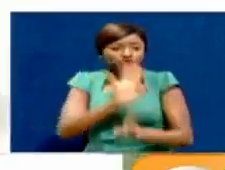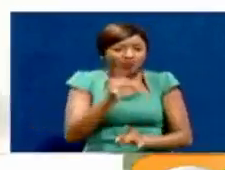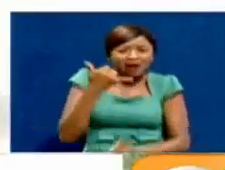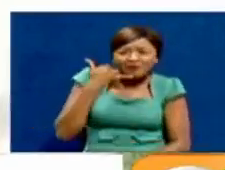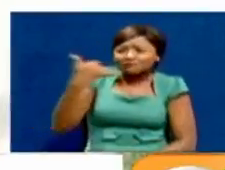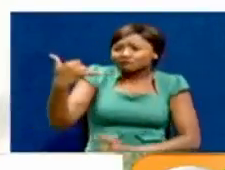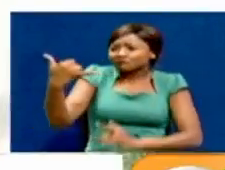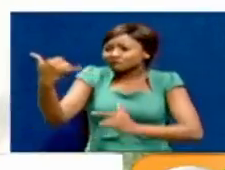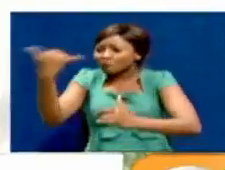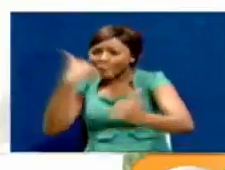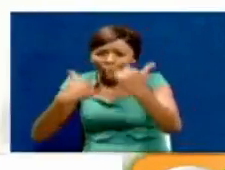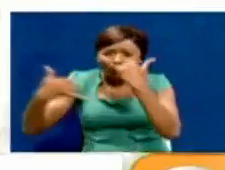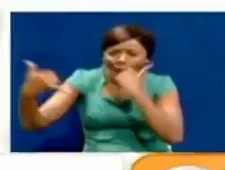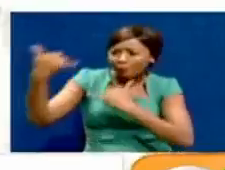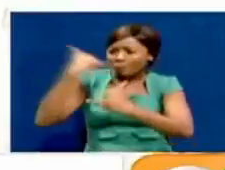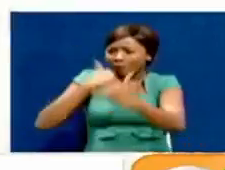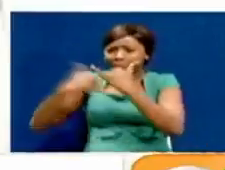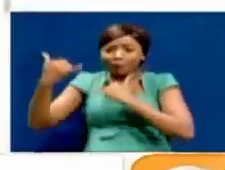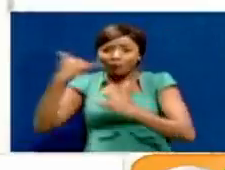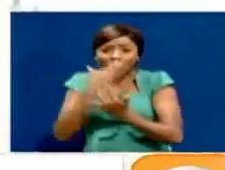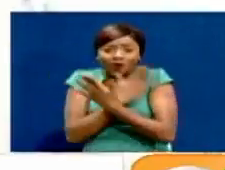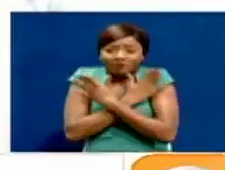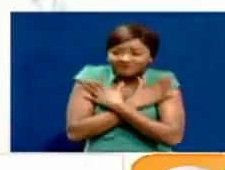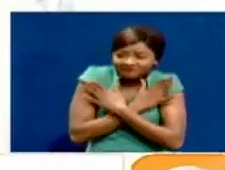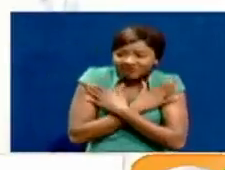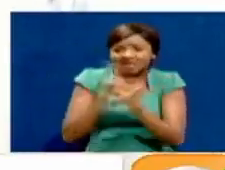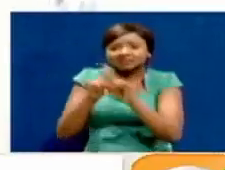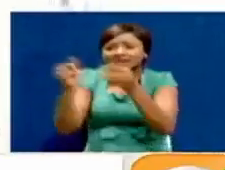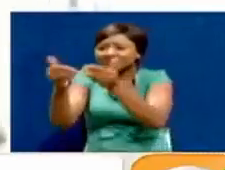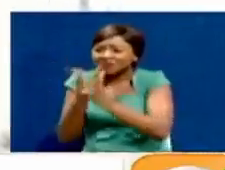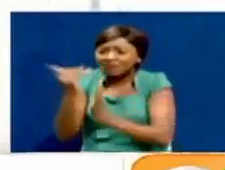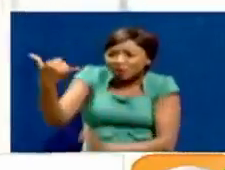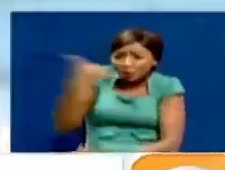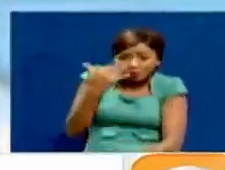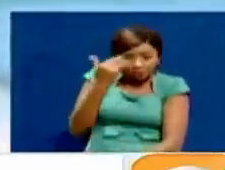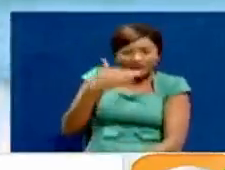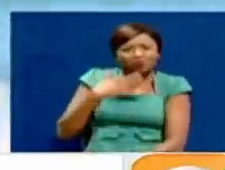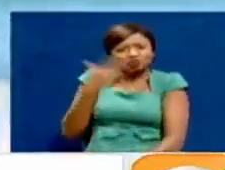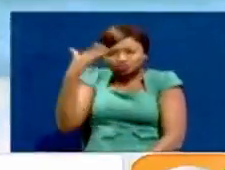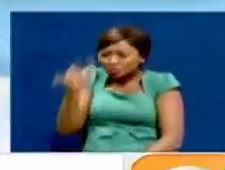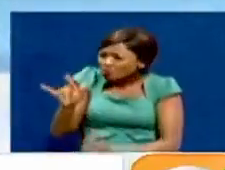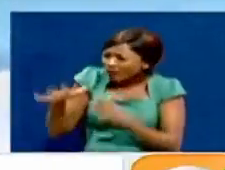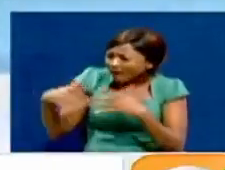busy as family and friends call to check up on him after the ordeal.